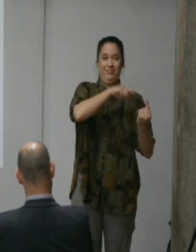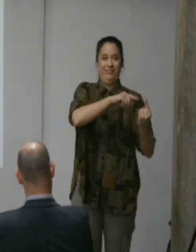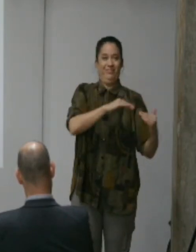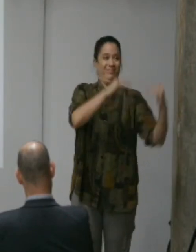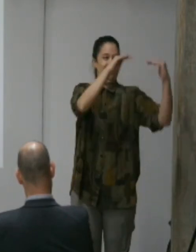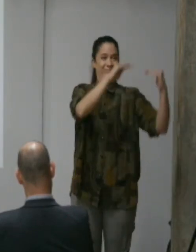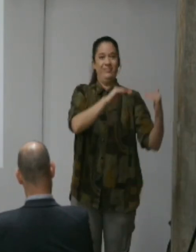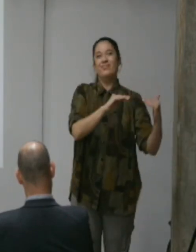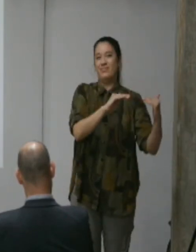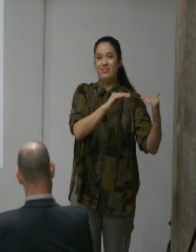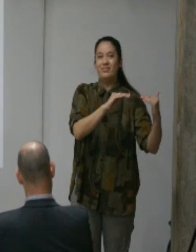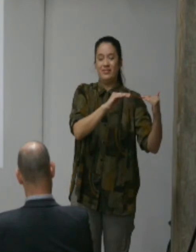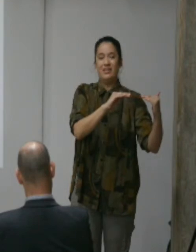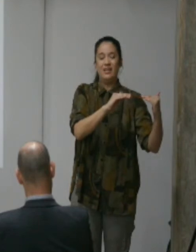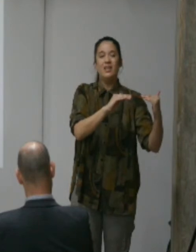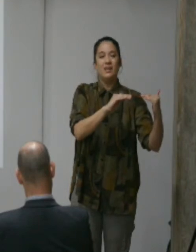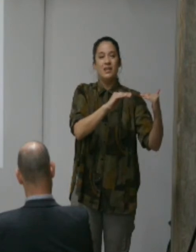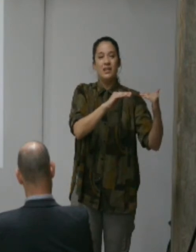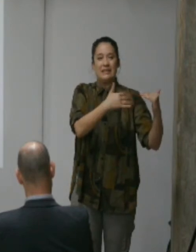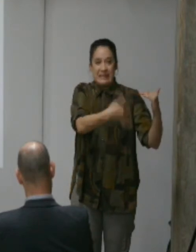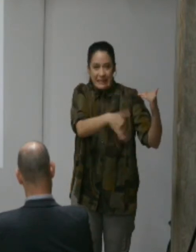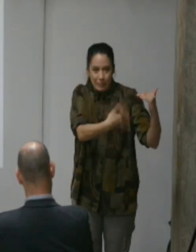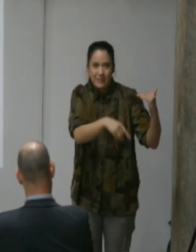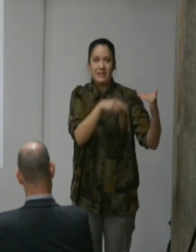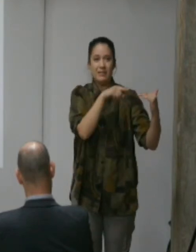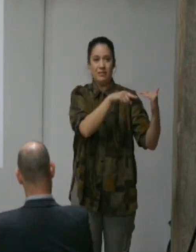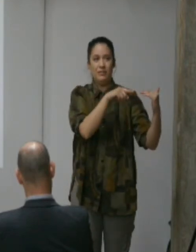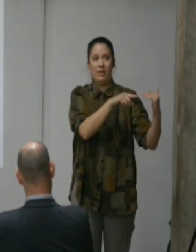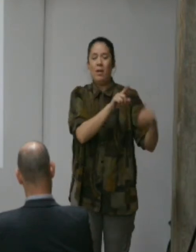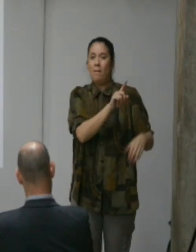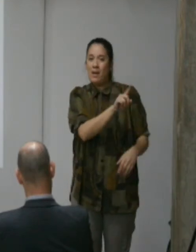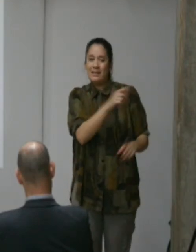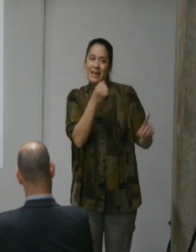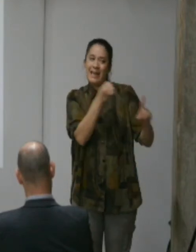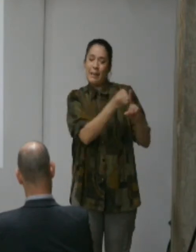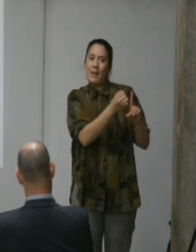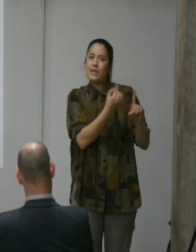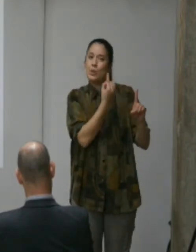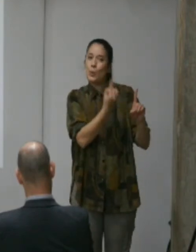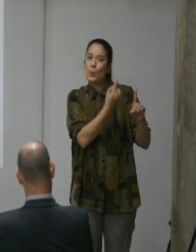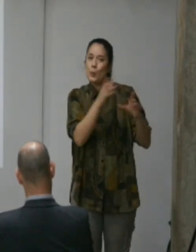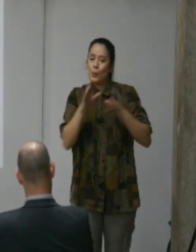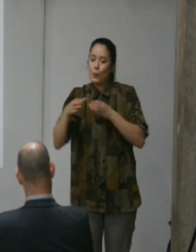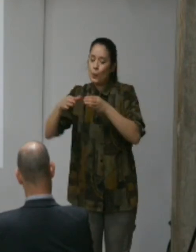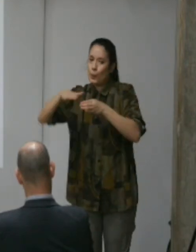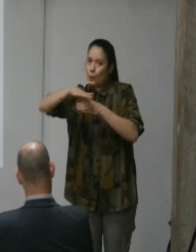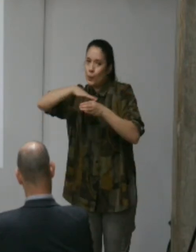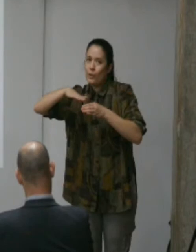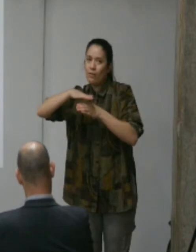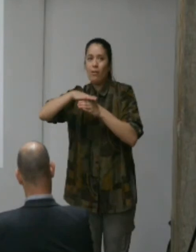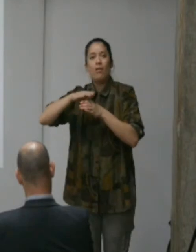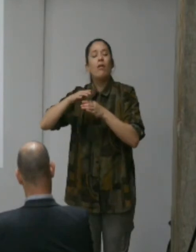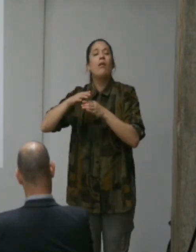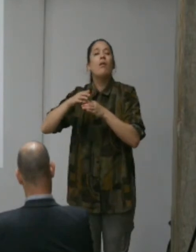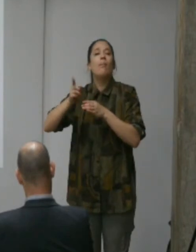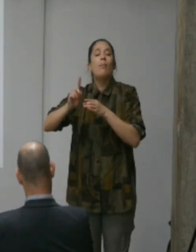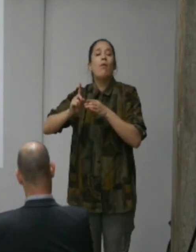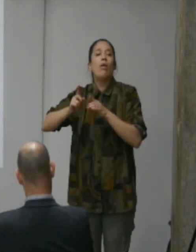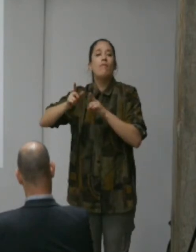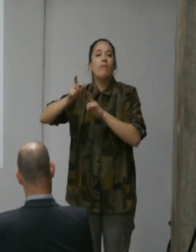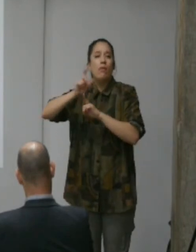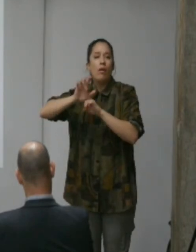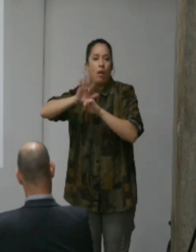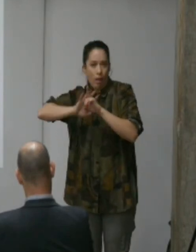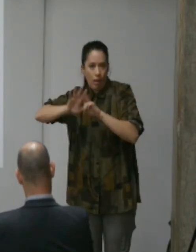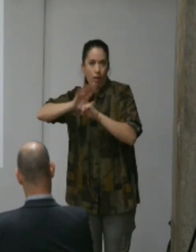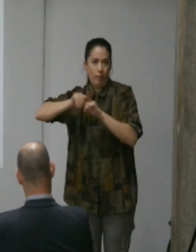already really well known and it was known to be designed into the welfare system. Okay.